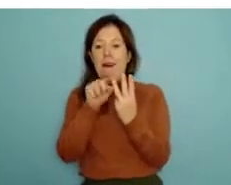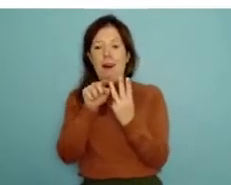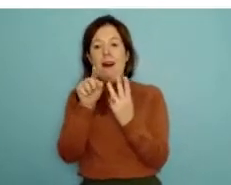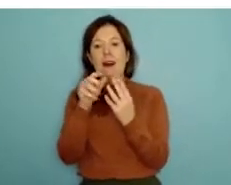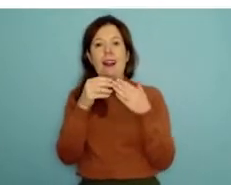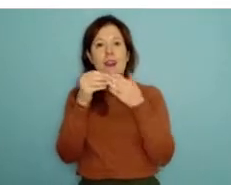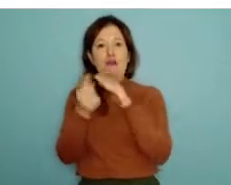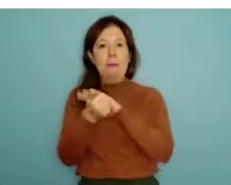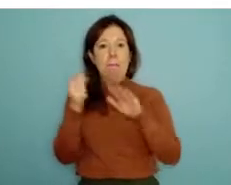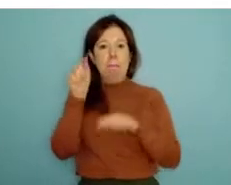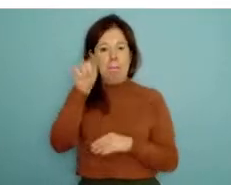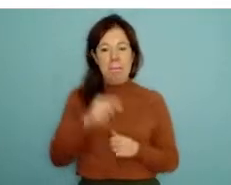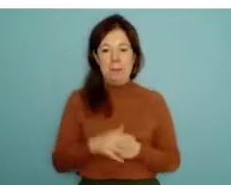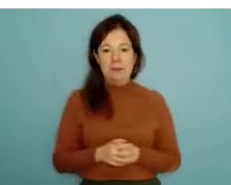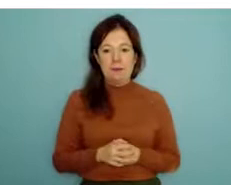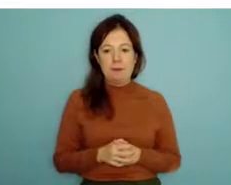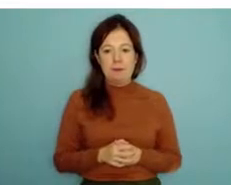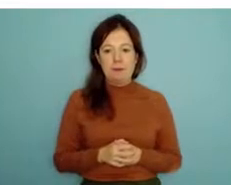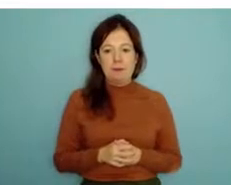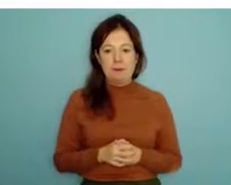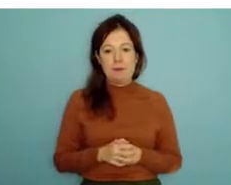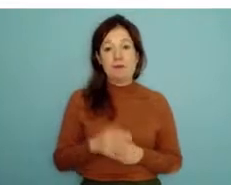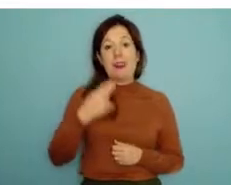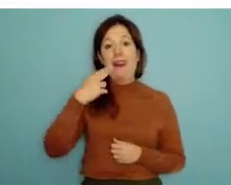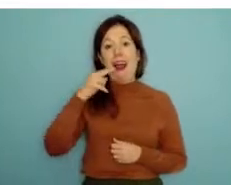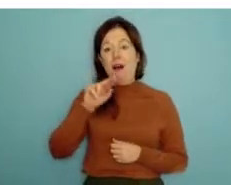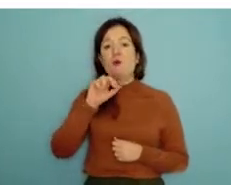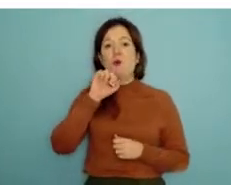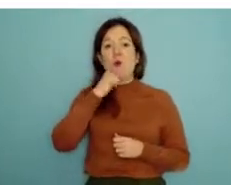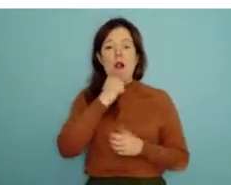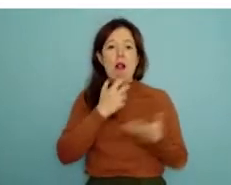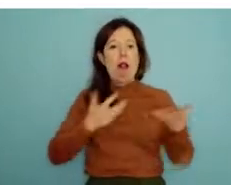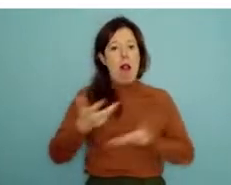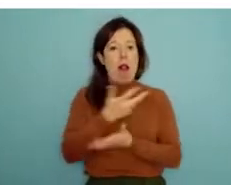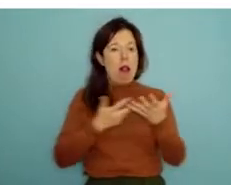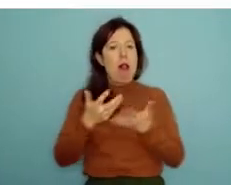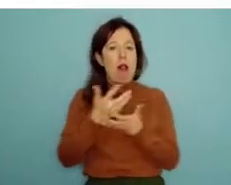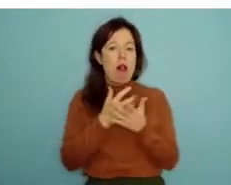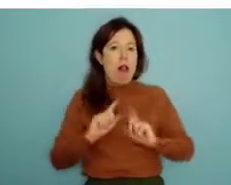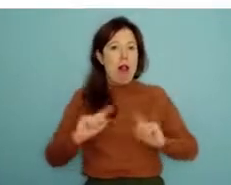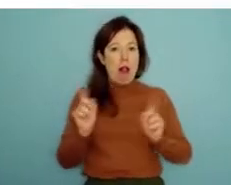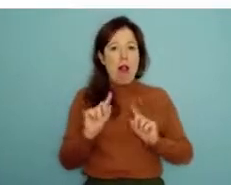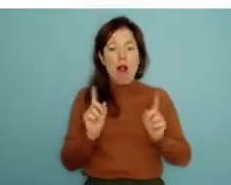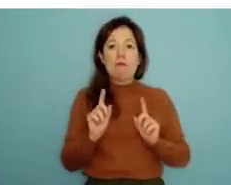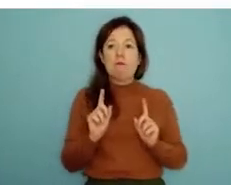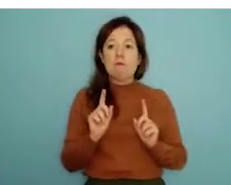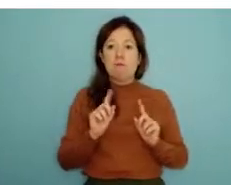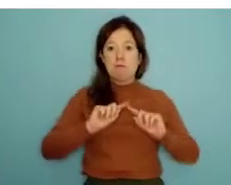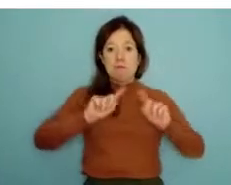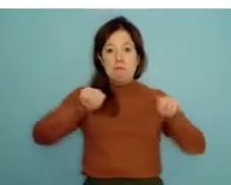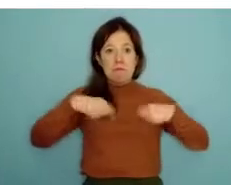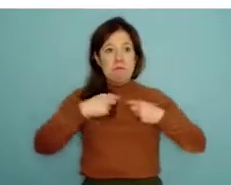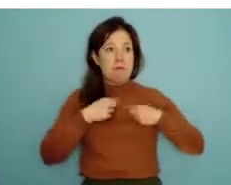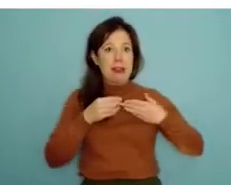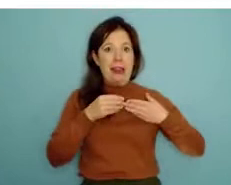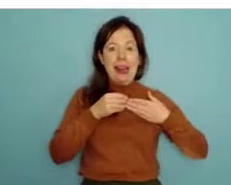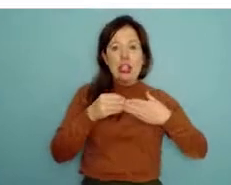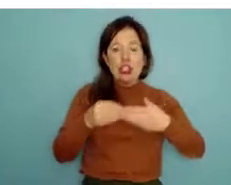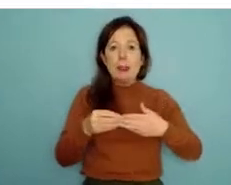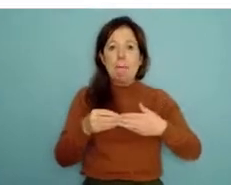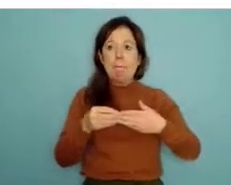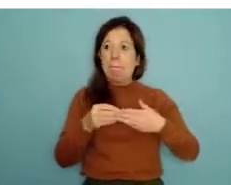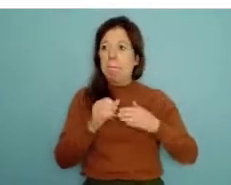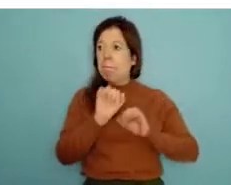in this session was really offer an opportunity to think about how we can all do leadership in our different